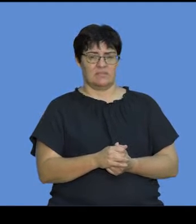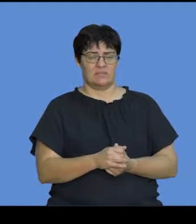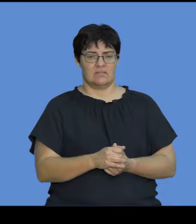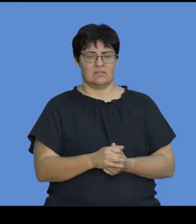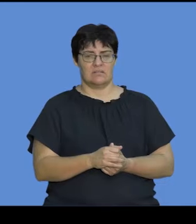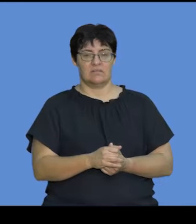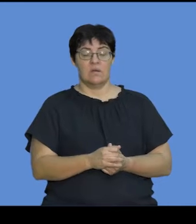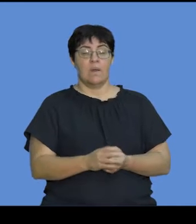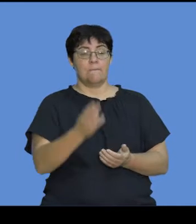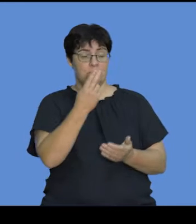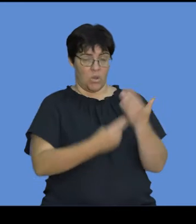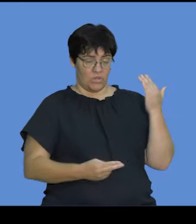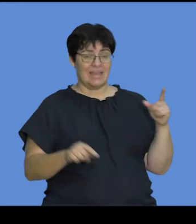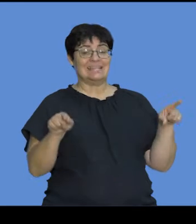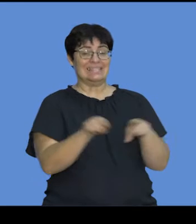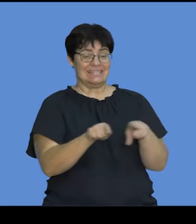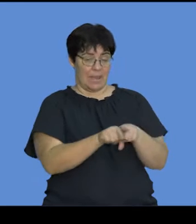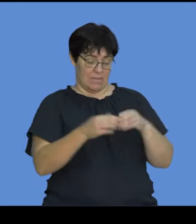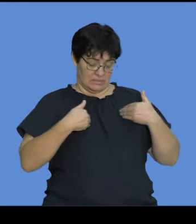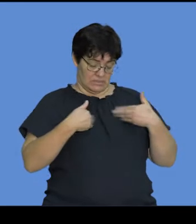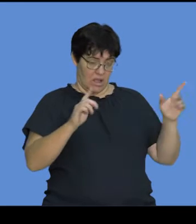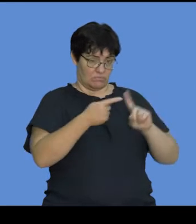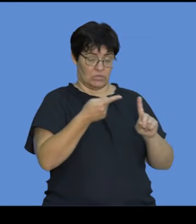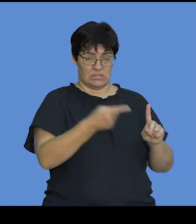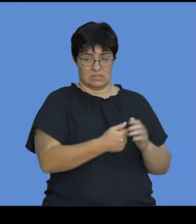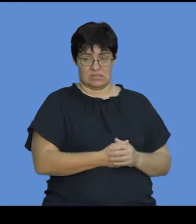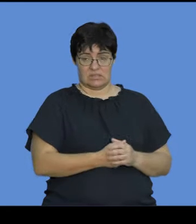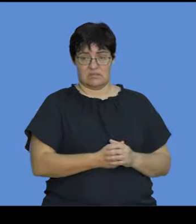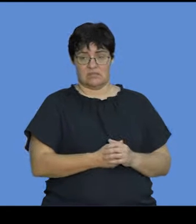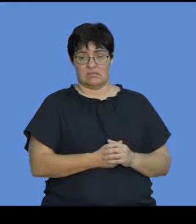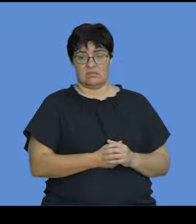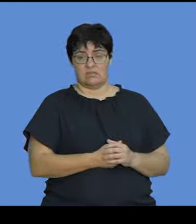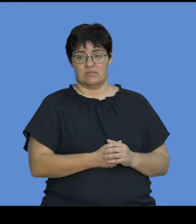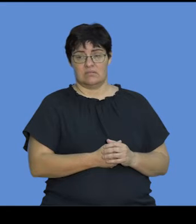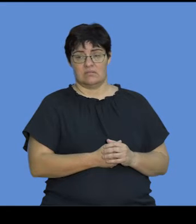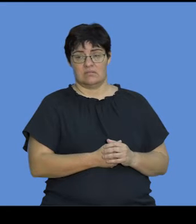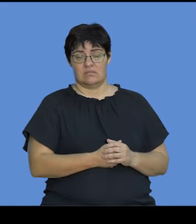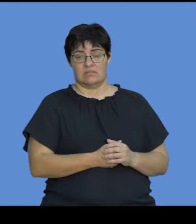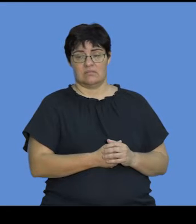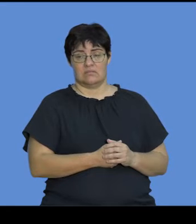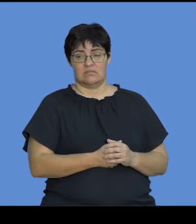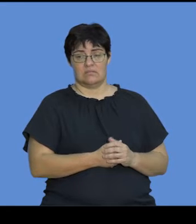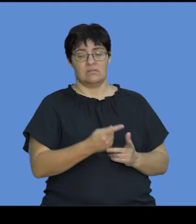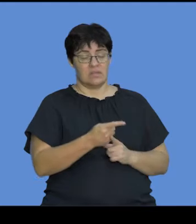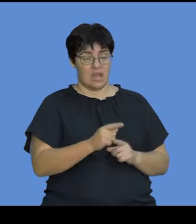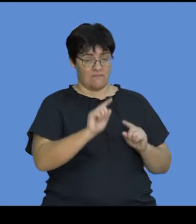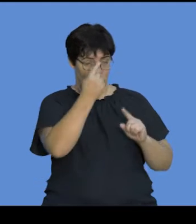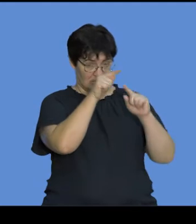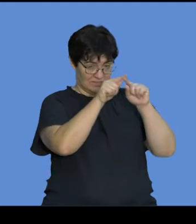both momentums from the same starting point. So there's my initial, there's my